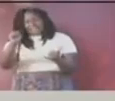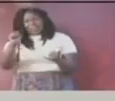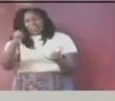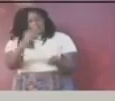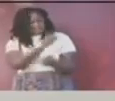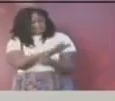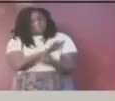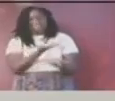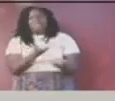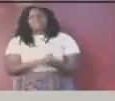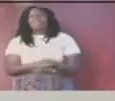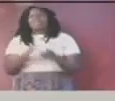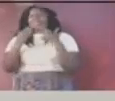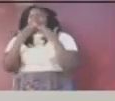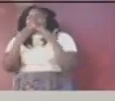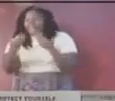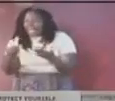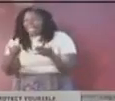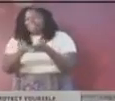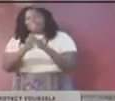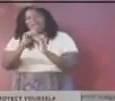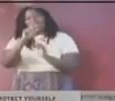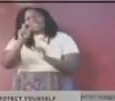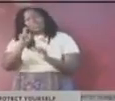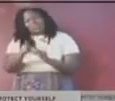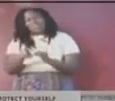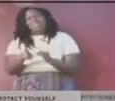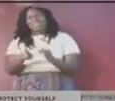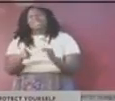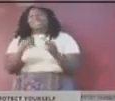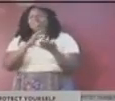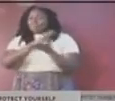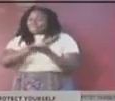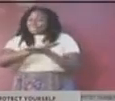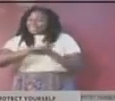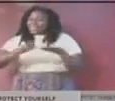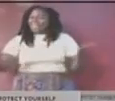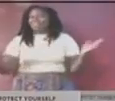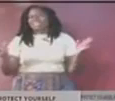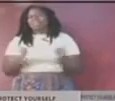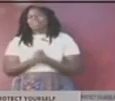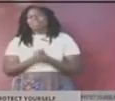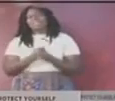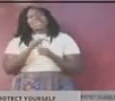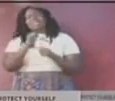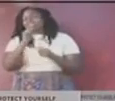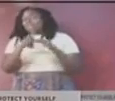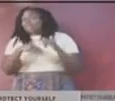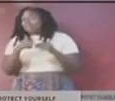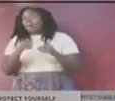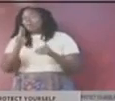transparency. Thank you, Minister. We quickly go to Guardian Media.